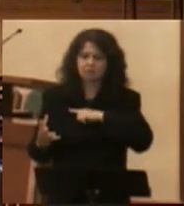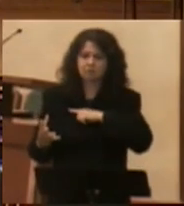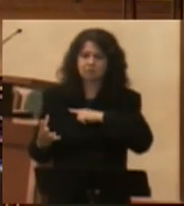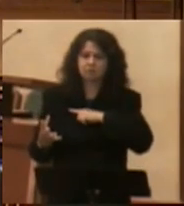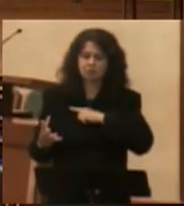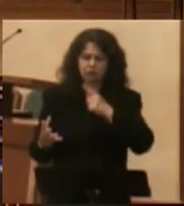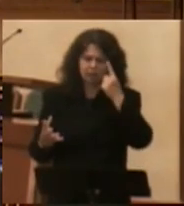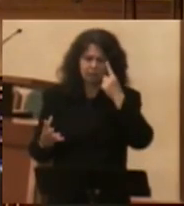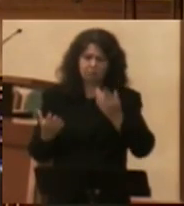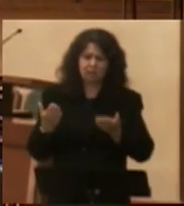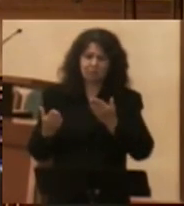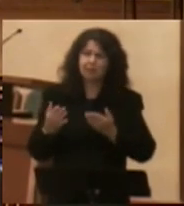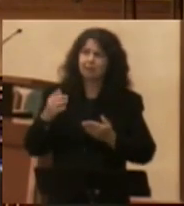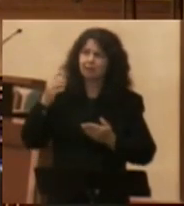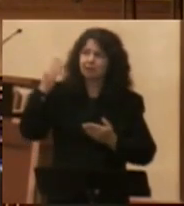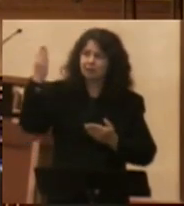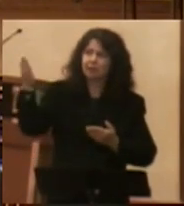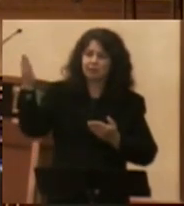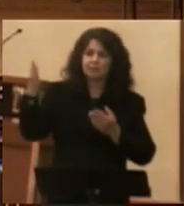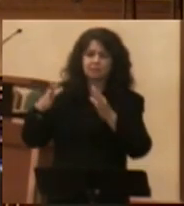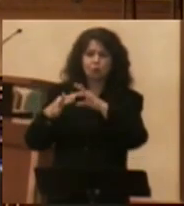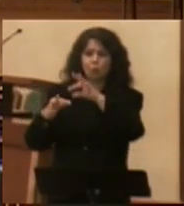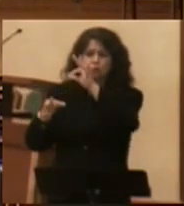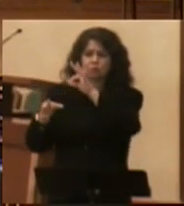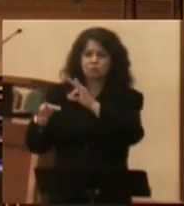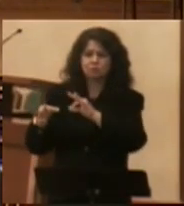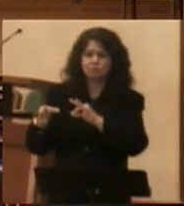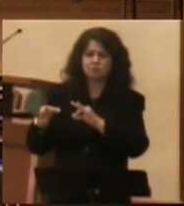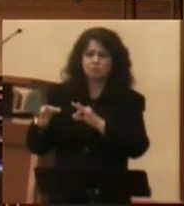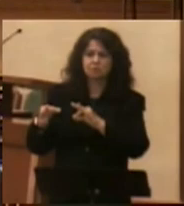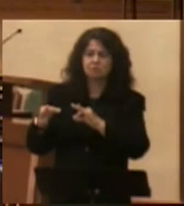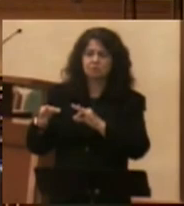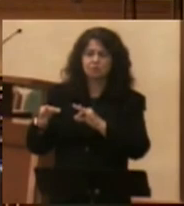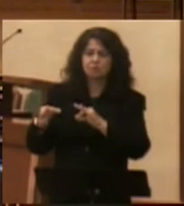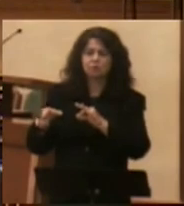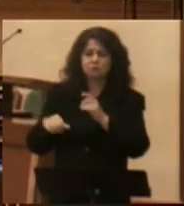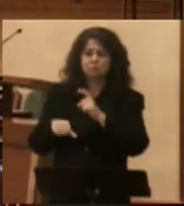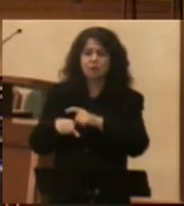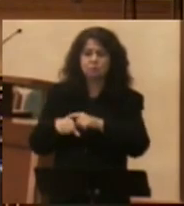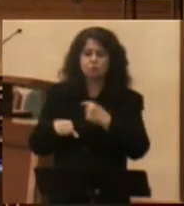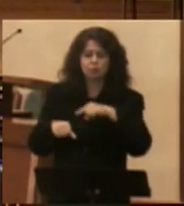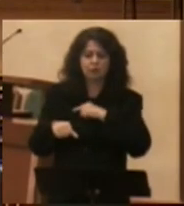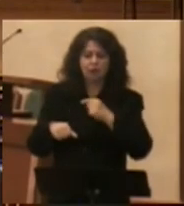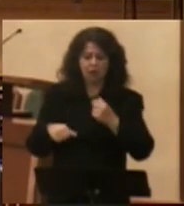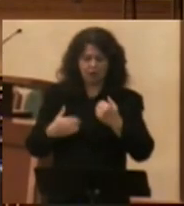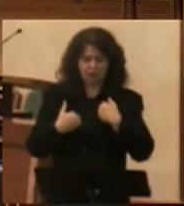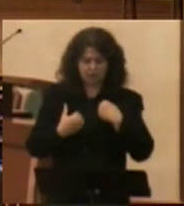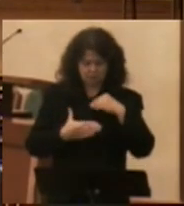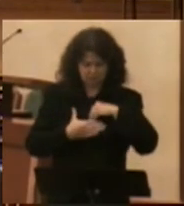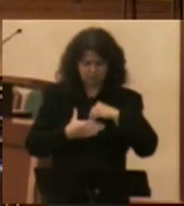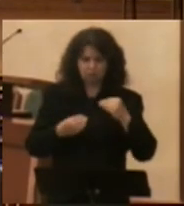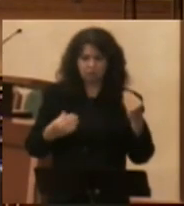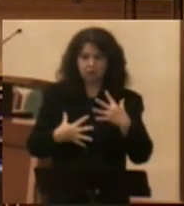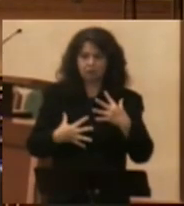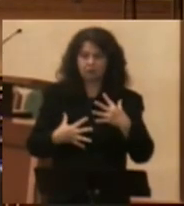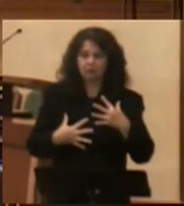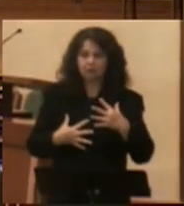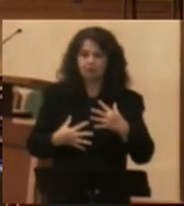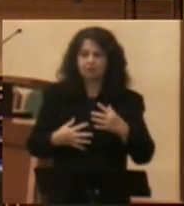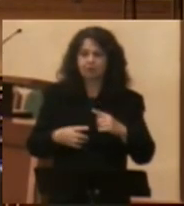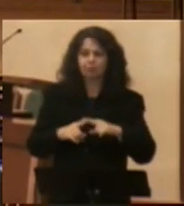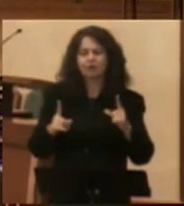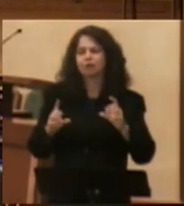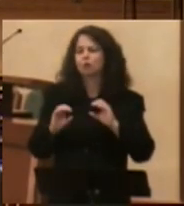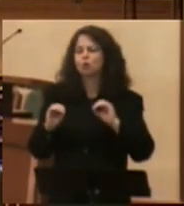is a ghost. There are times in which we live in fear. But there is no storm,